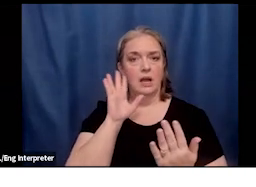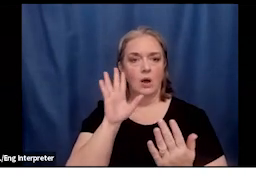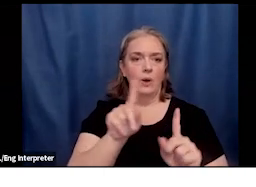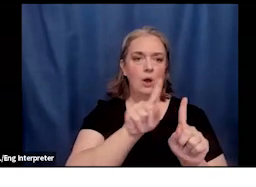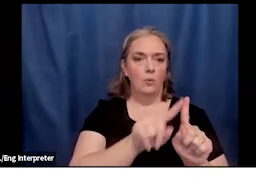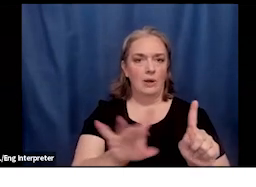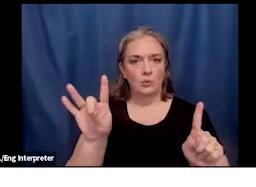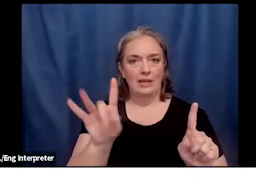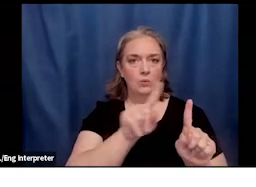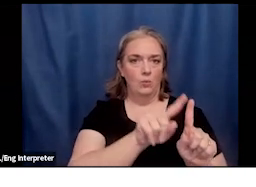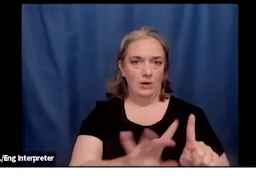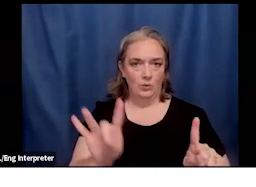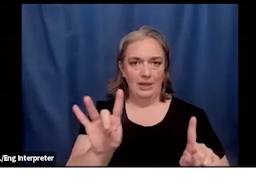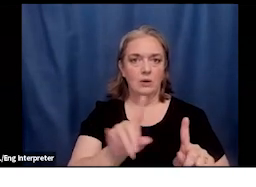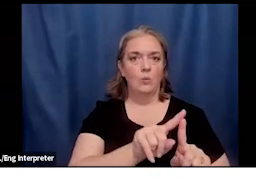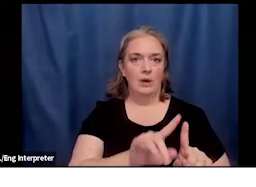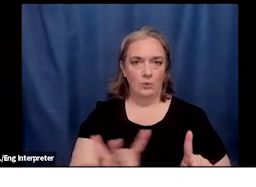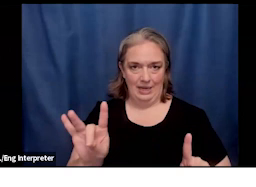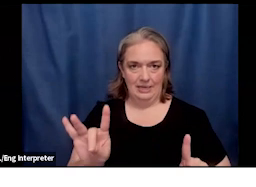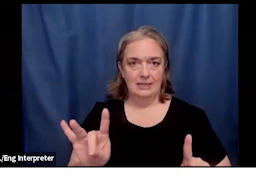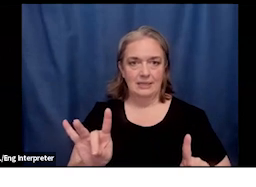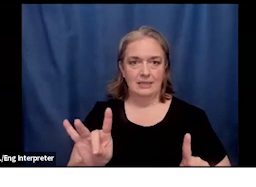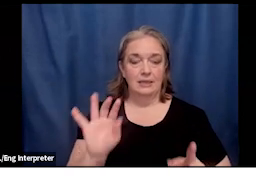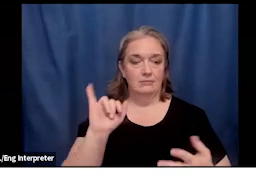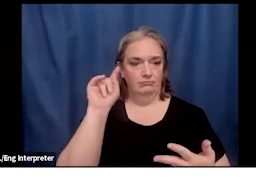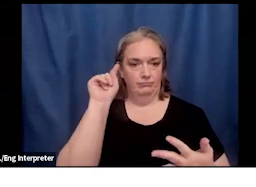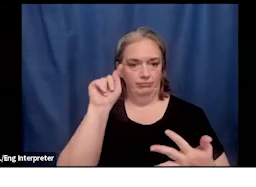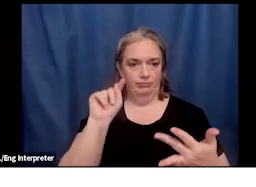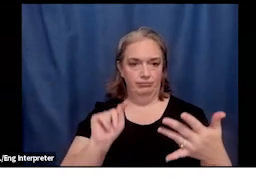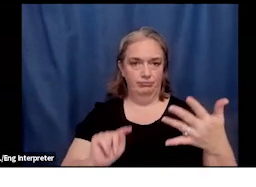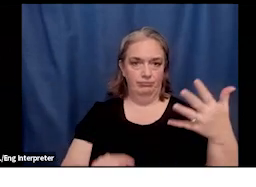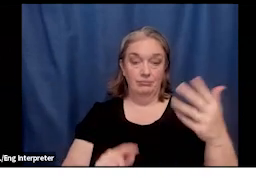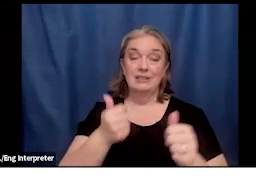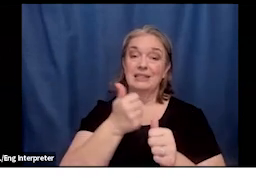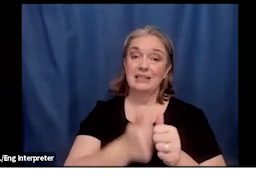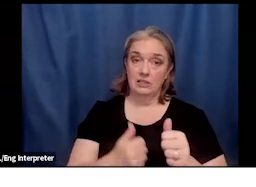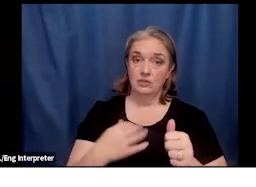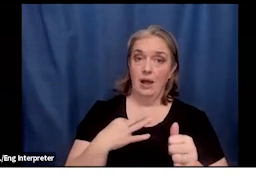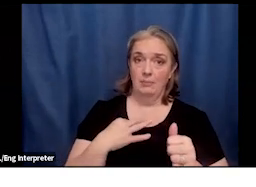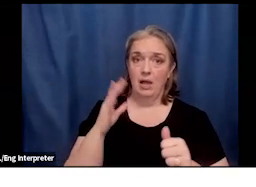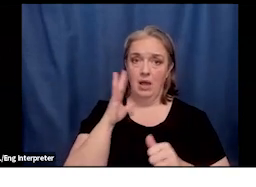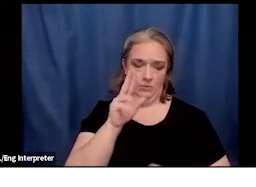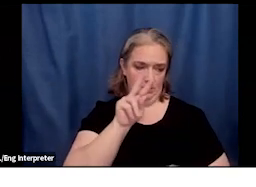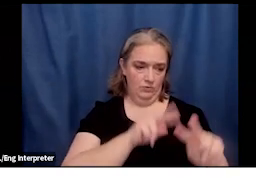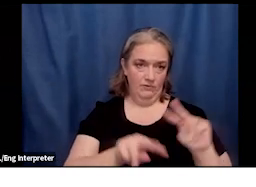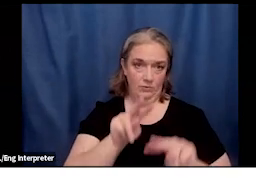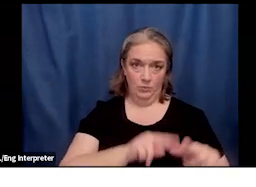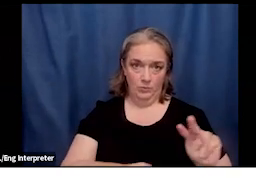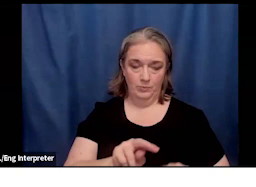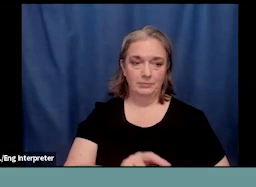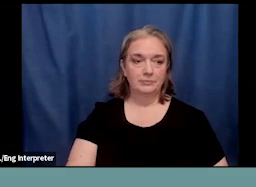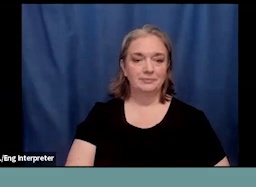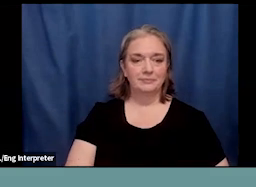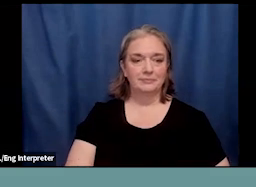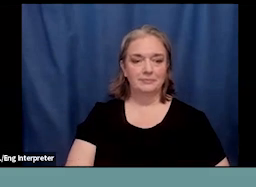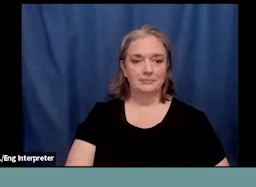8 for each of these points, and that is essentially what each application is reviewed against.